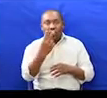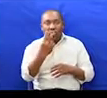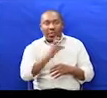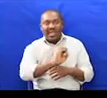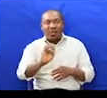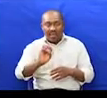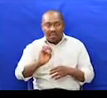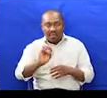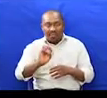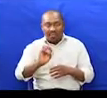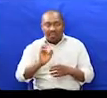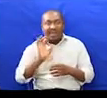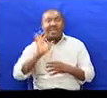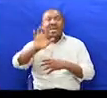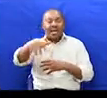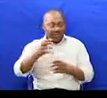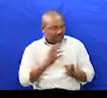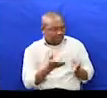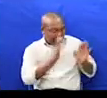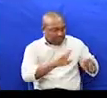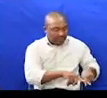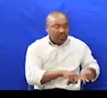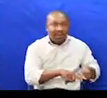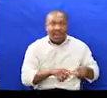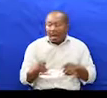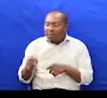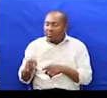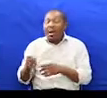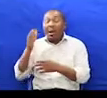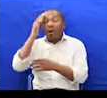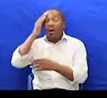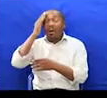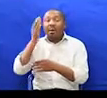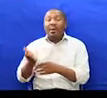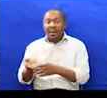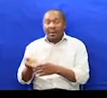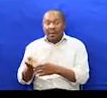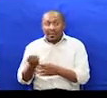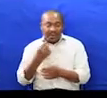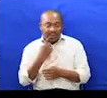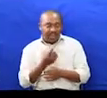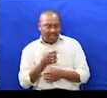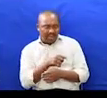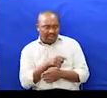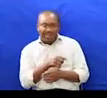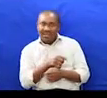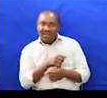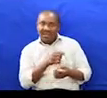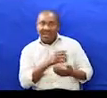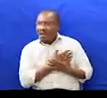this idea because this philosopher did not do any experimental evidence to support his